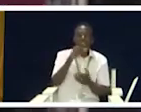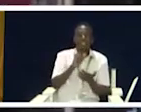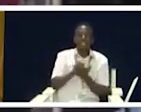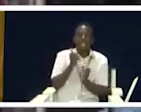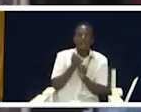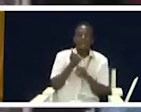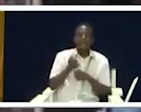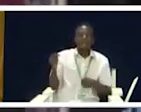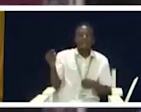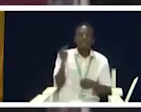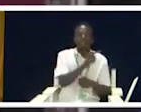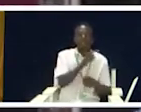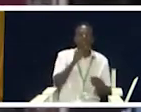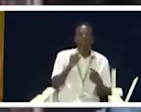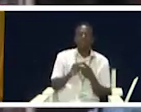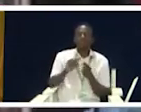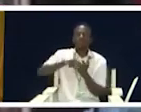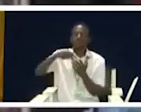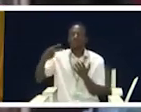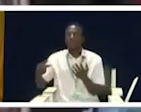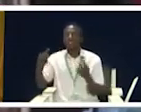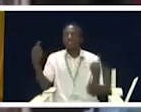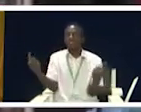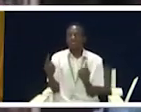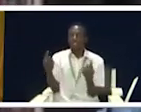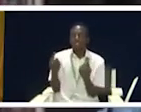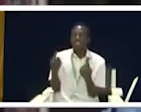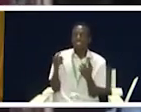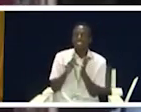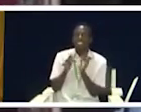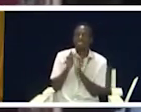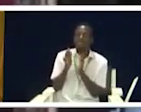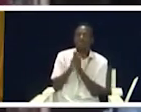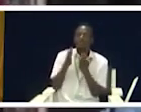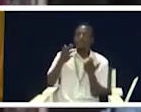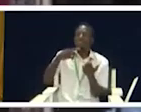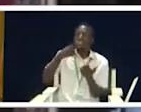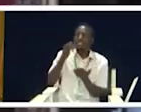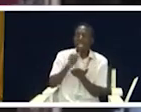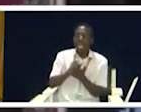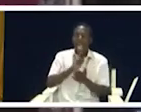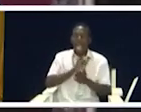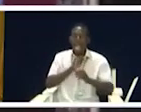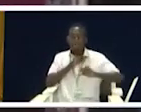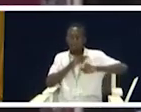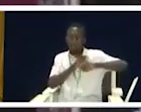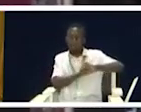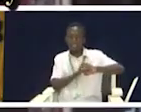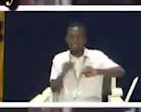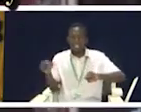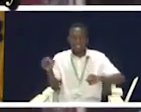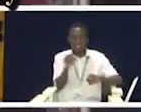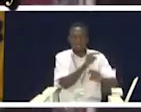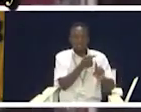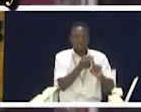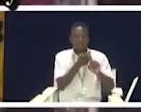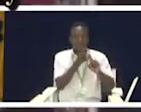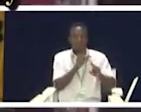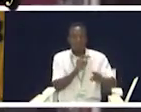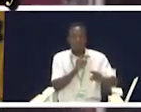Genesis 20 verse 6. Genesis 20 verse 6. God said, I prevented you, Abimelech, from touching the wife of Abraham.